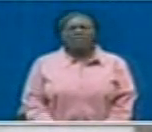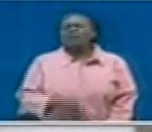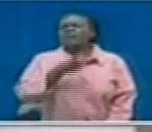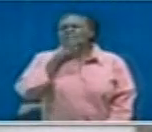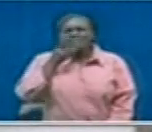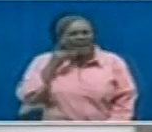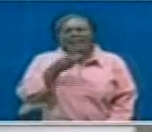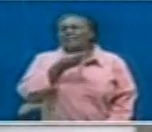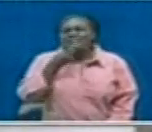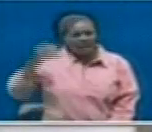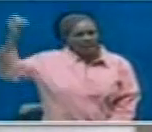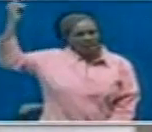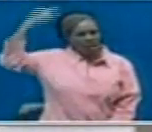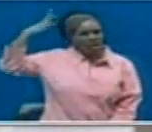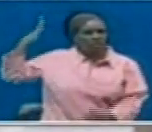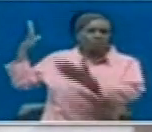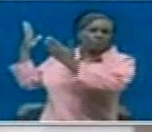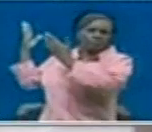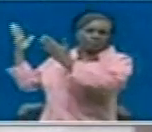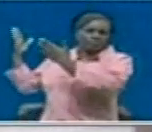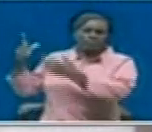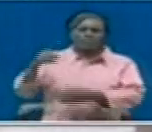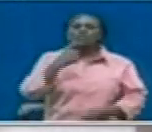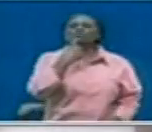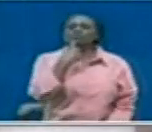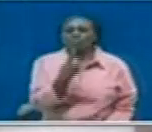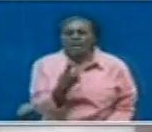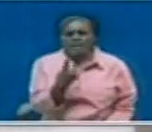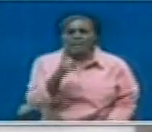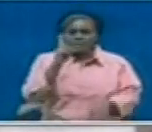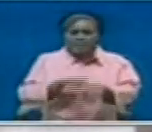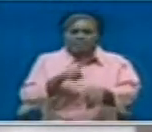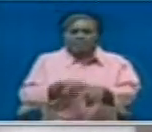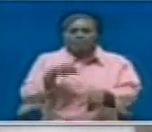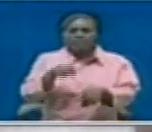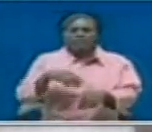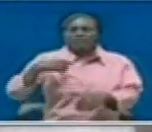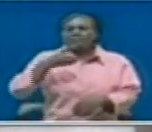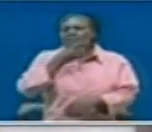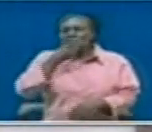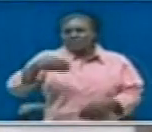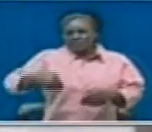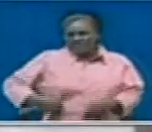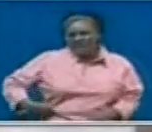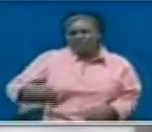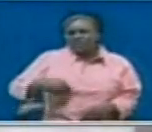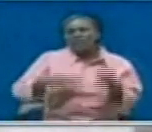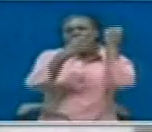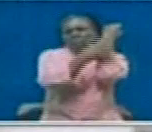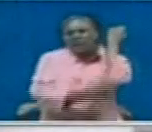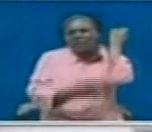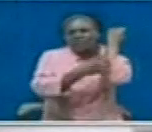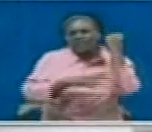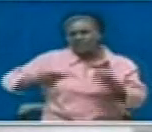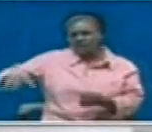Very dry is what marks the semi-arid climate in Turkana, and one that accounts for the perennial drought and poverty in the county.